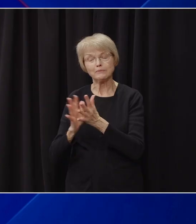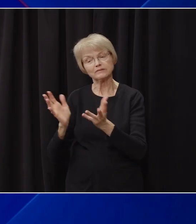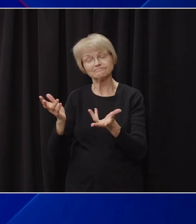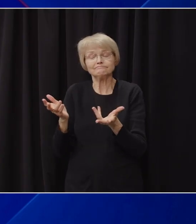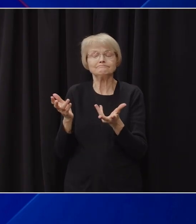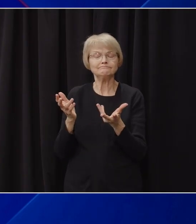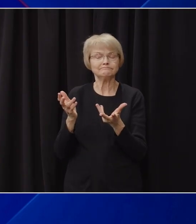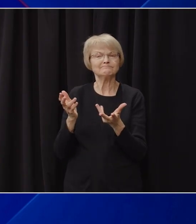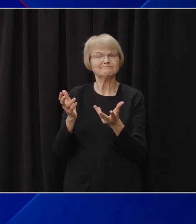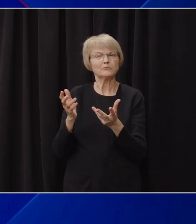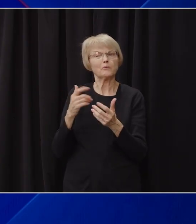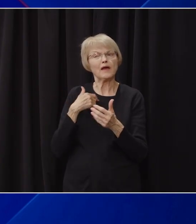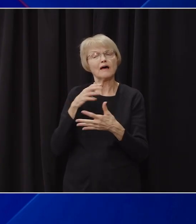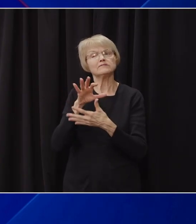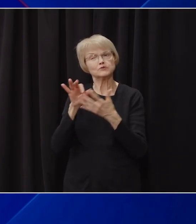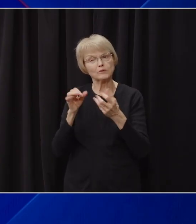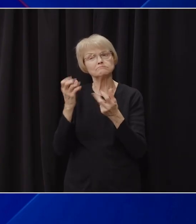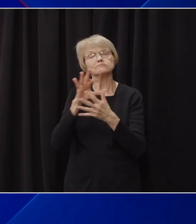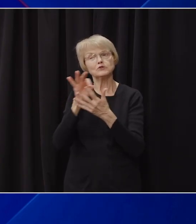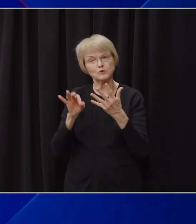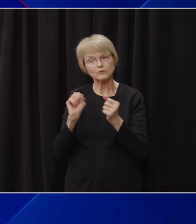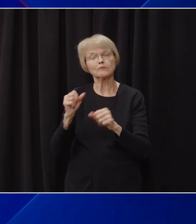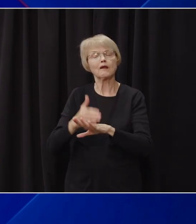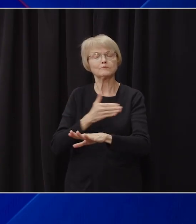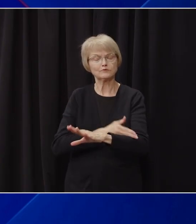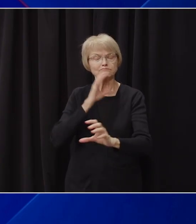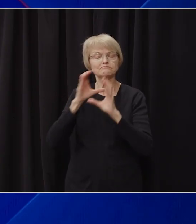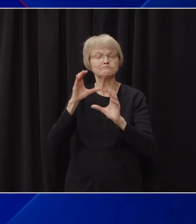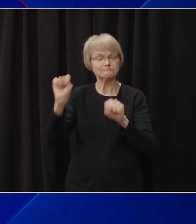ways we can improve it even from there.